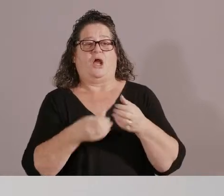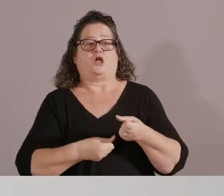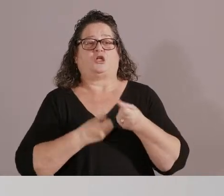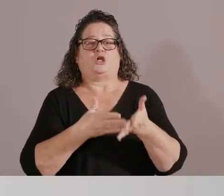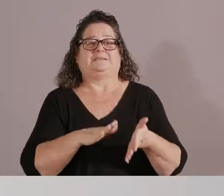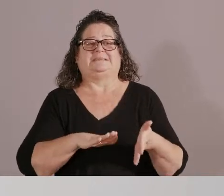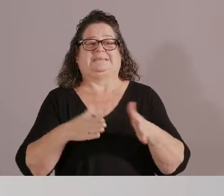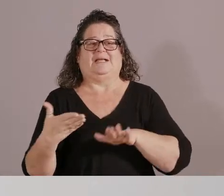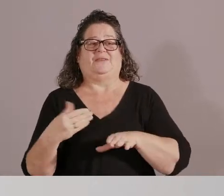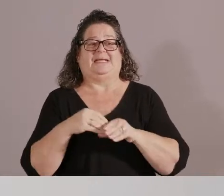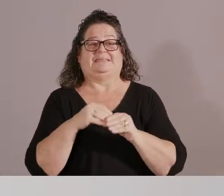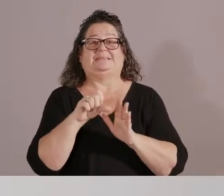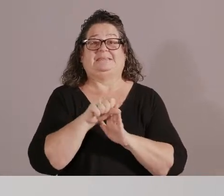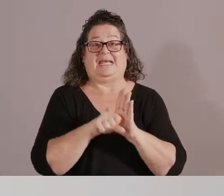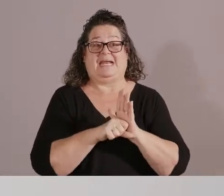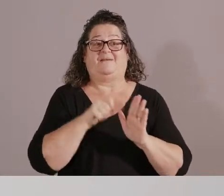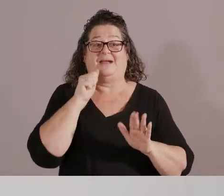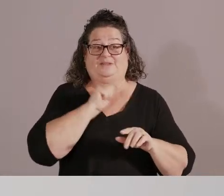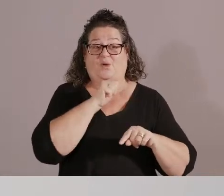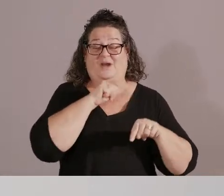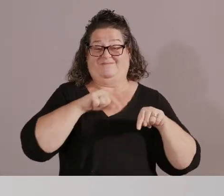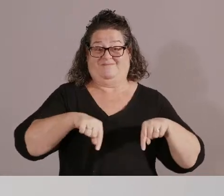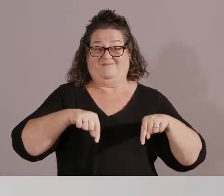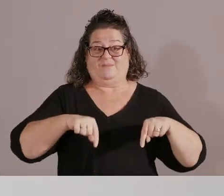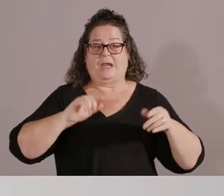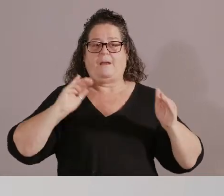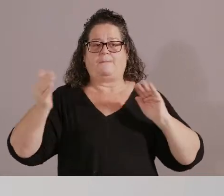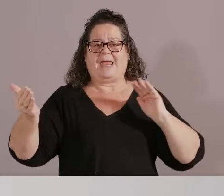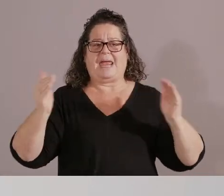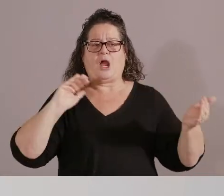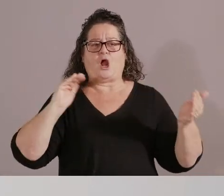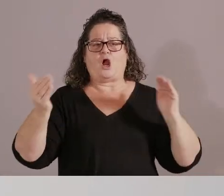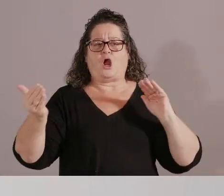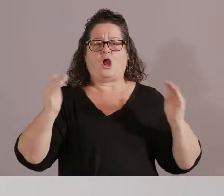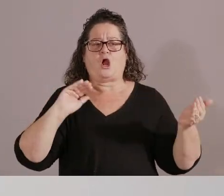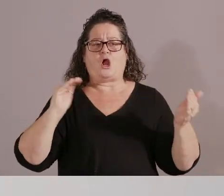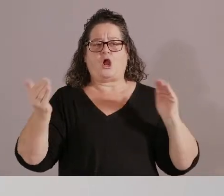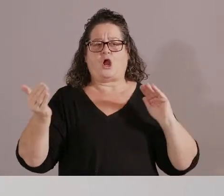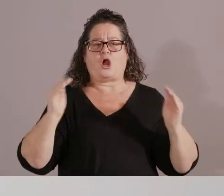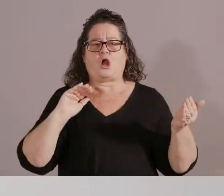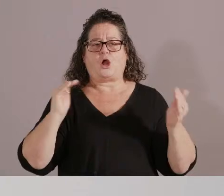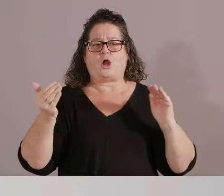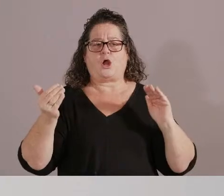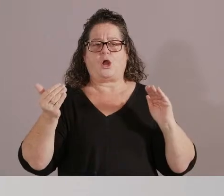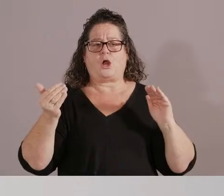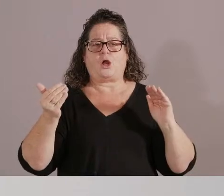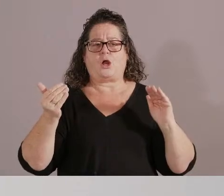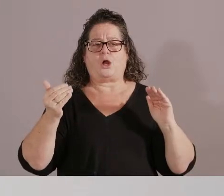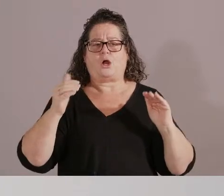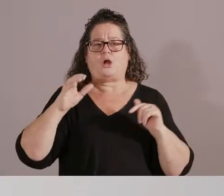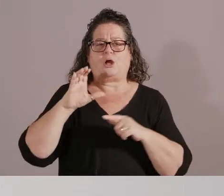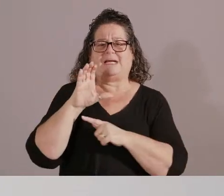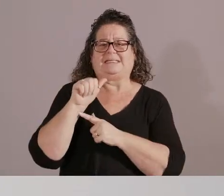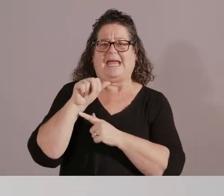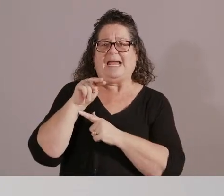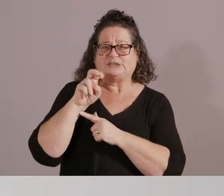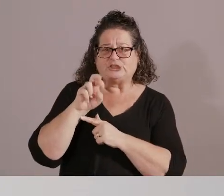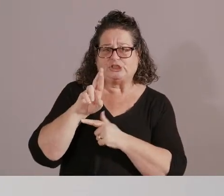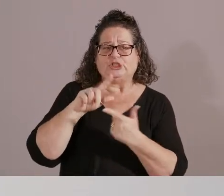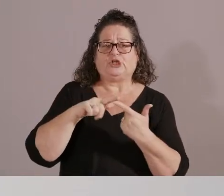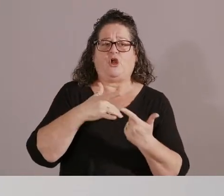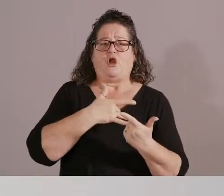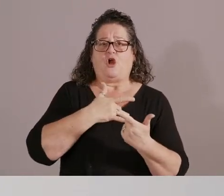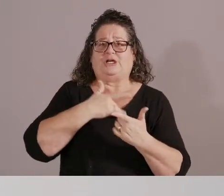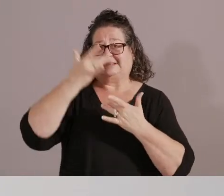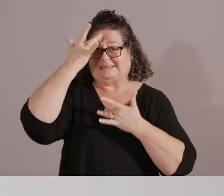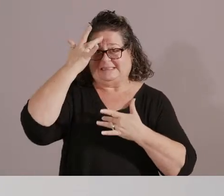Arizona, compared to, or passing, I should say, cancer and heart disease deaths. So my